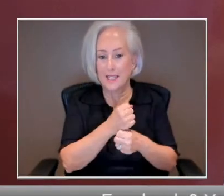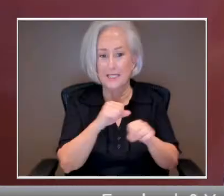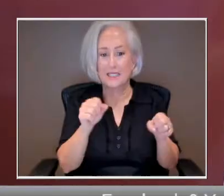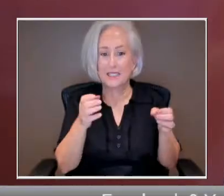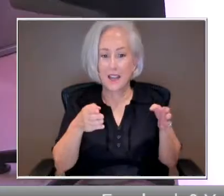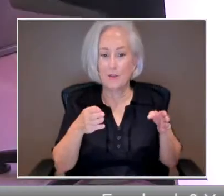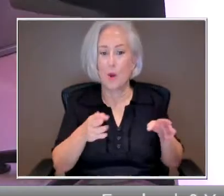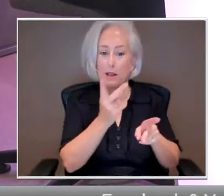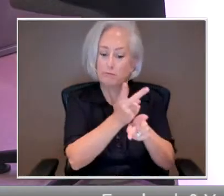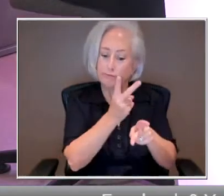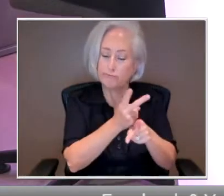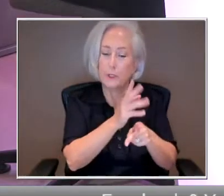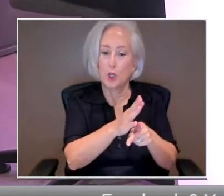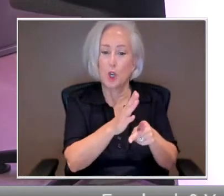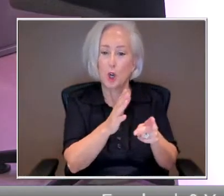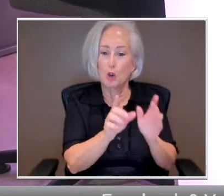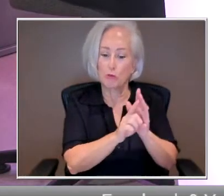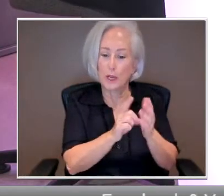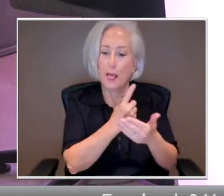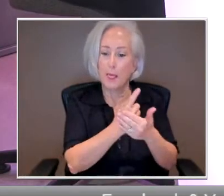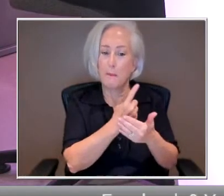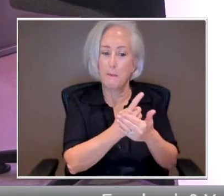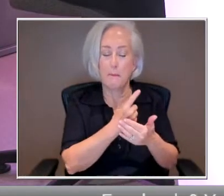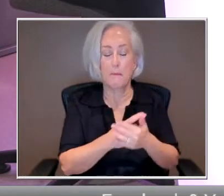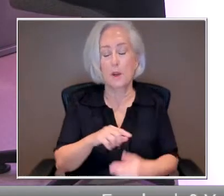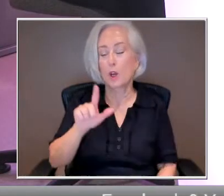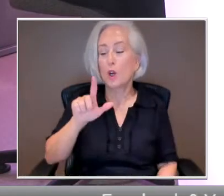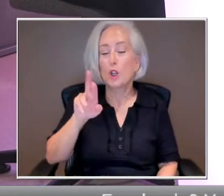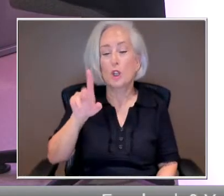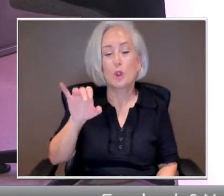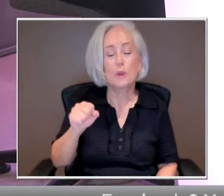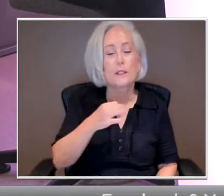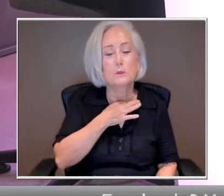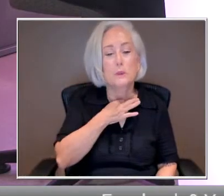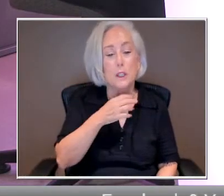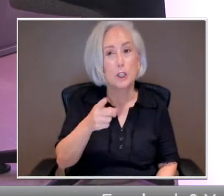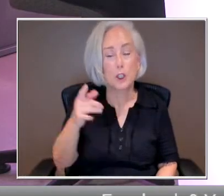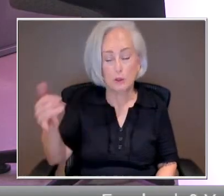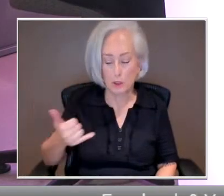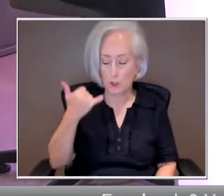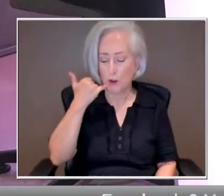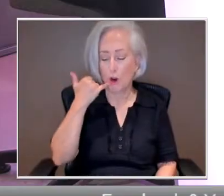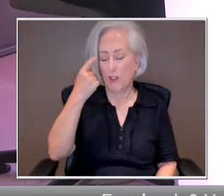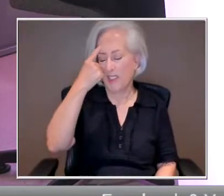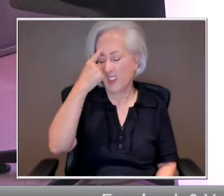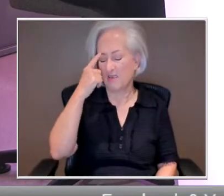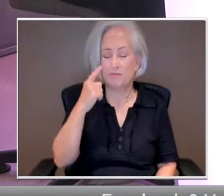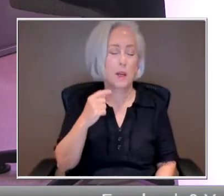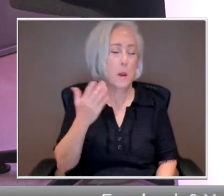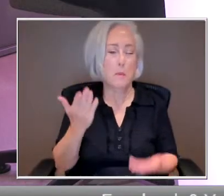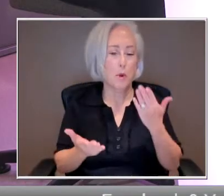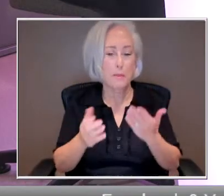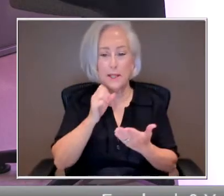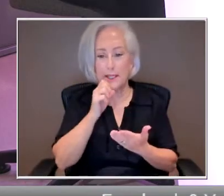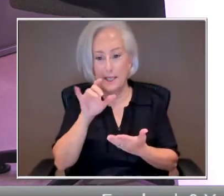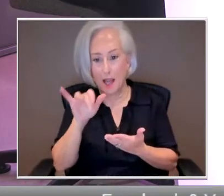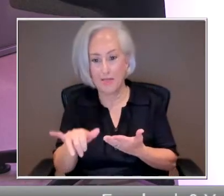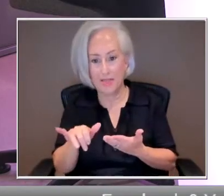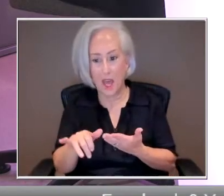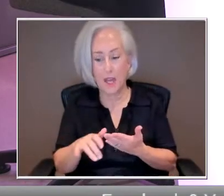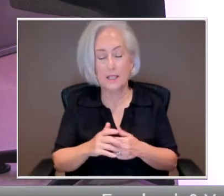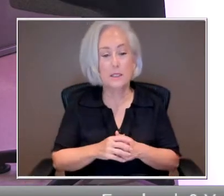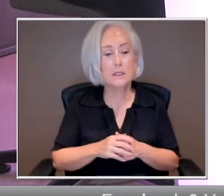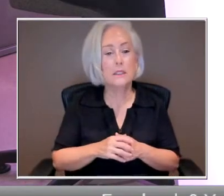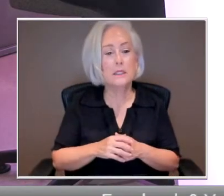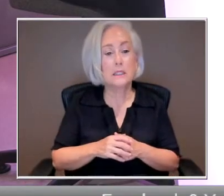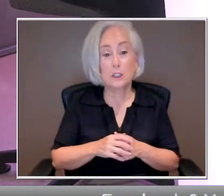Lucas, do you ever get a call where you think, well, this probably isn't it, so you should go here? Or does every person who calls need